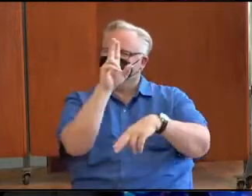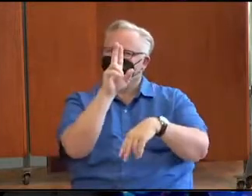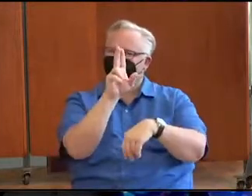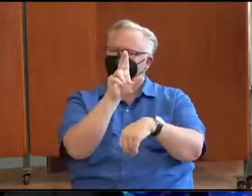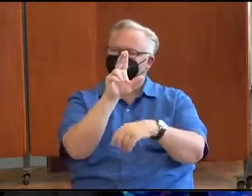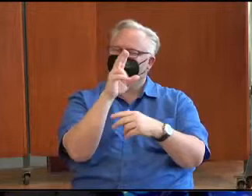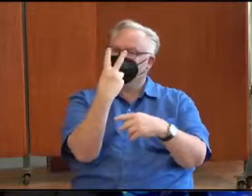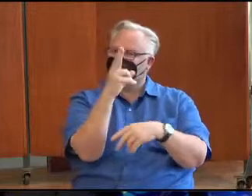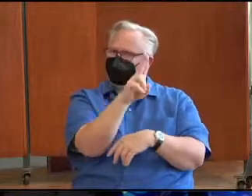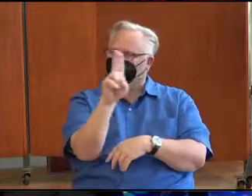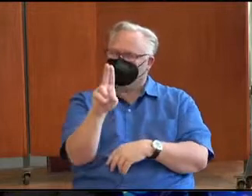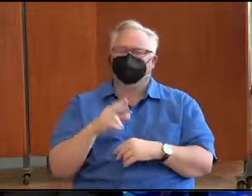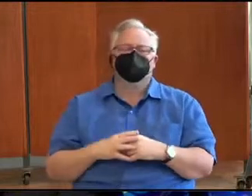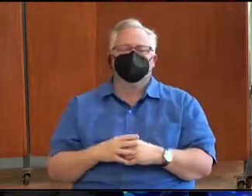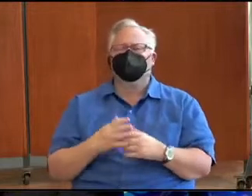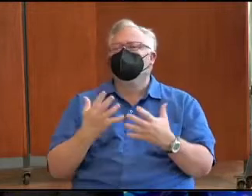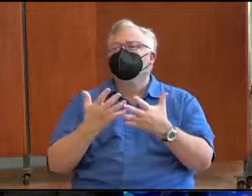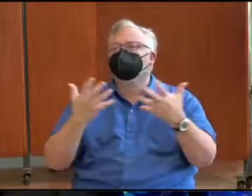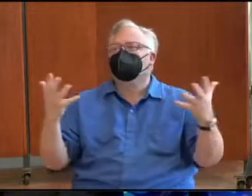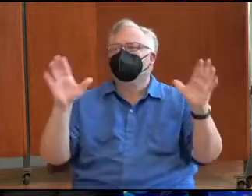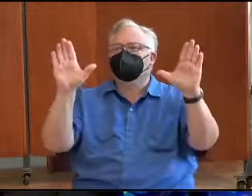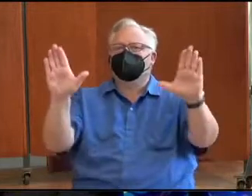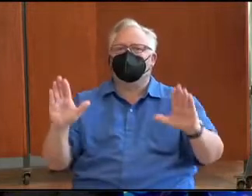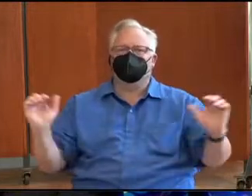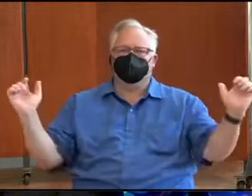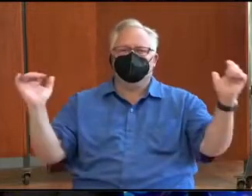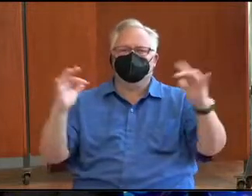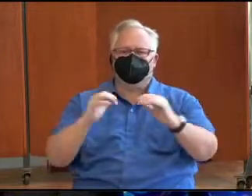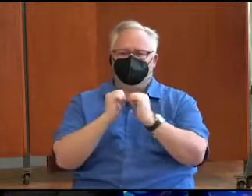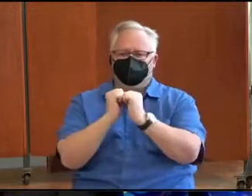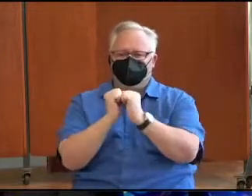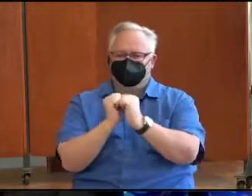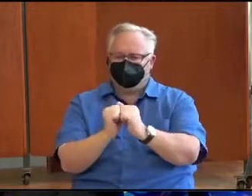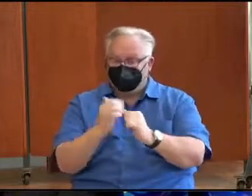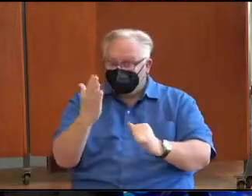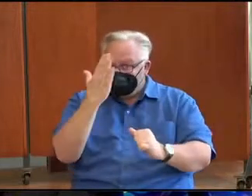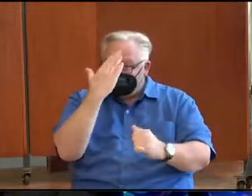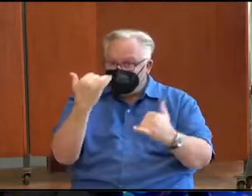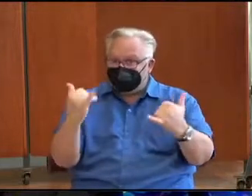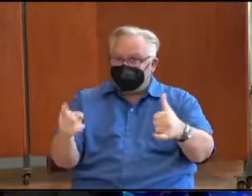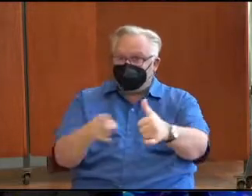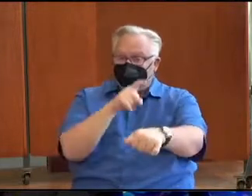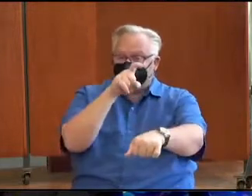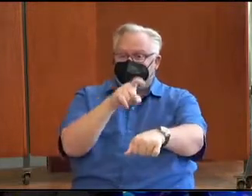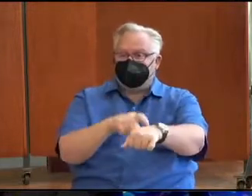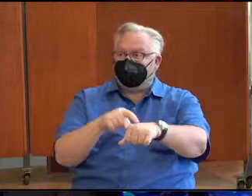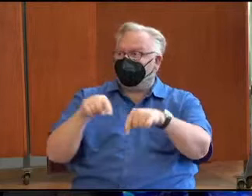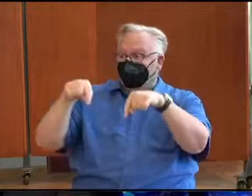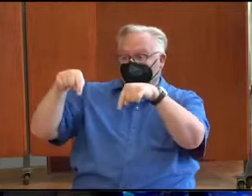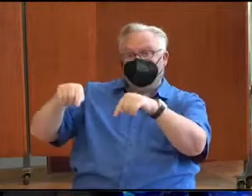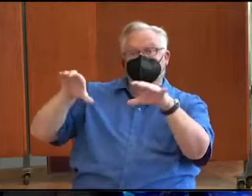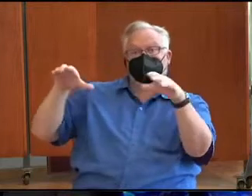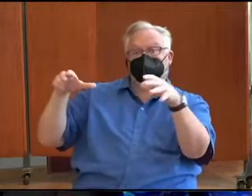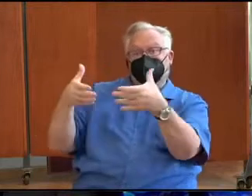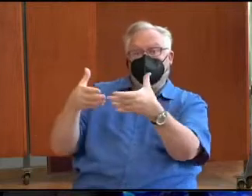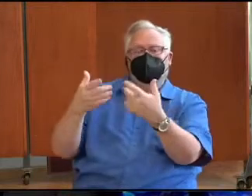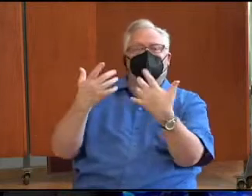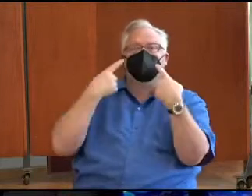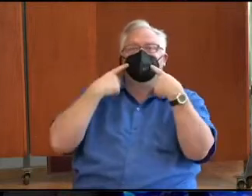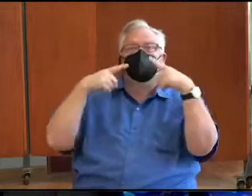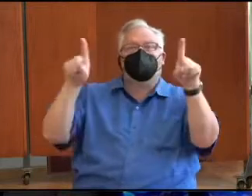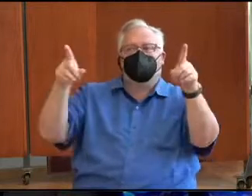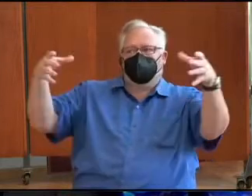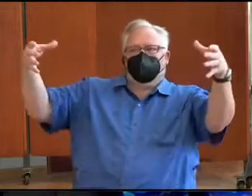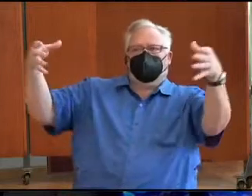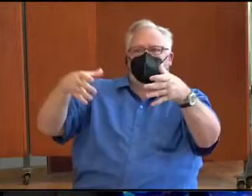It's just so good to be together. And I know that this is the first time that this group has met in person in a while, so it's been good for you all